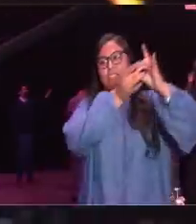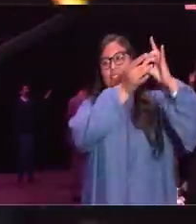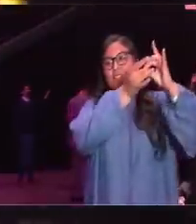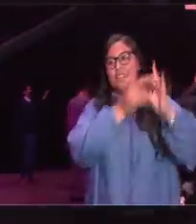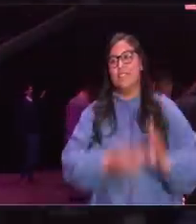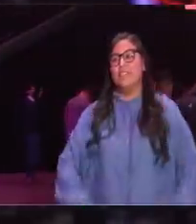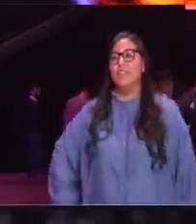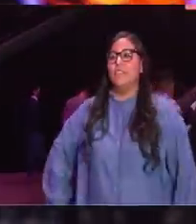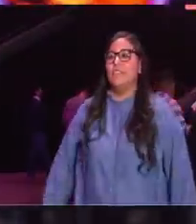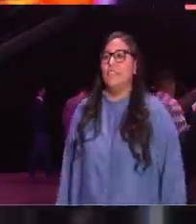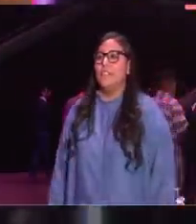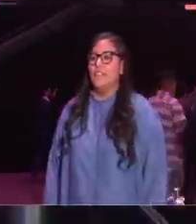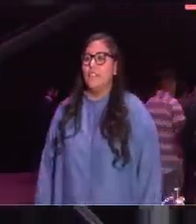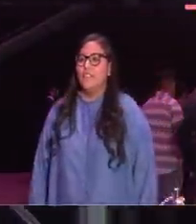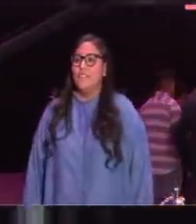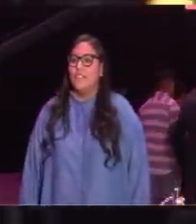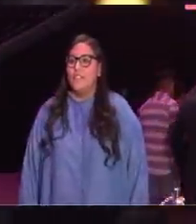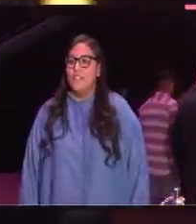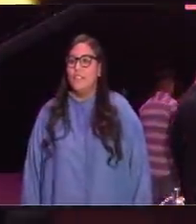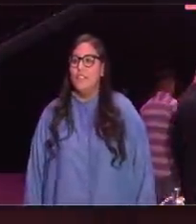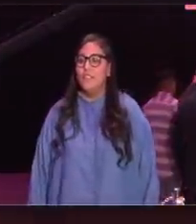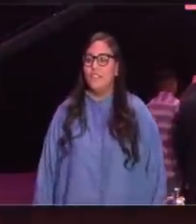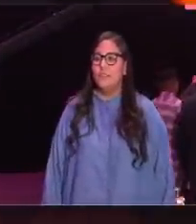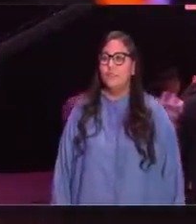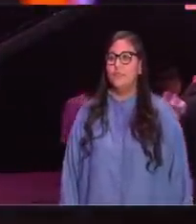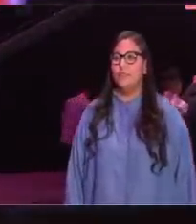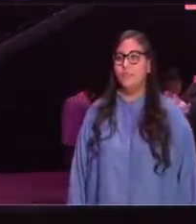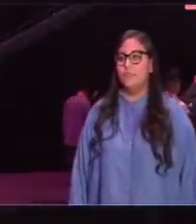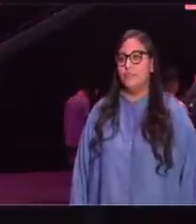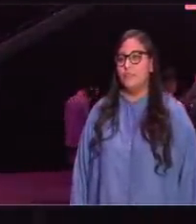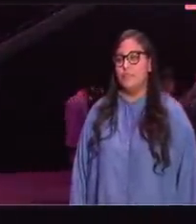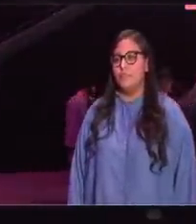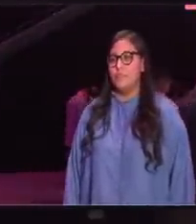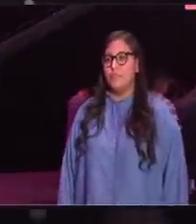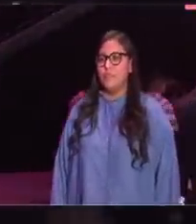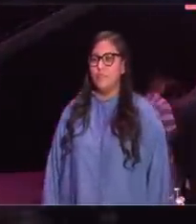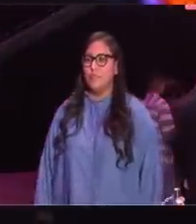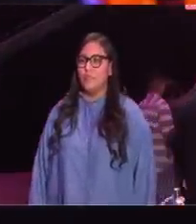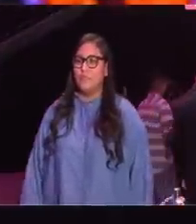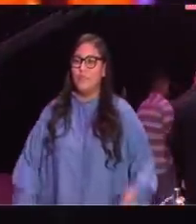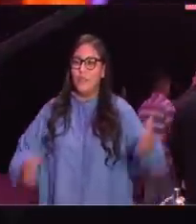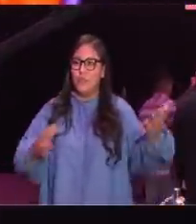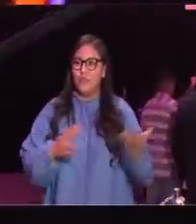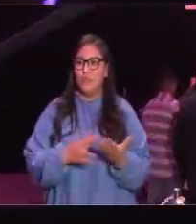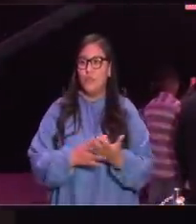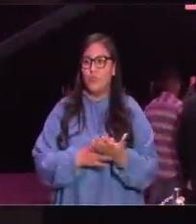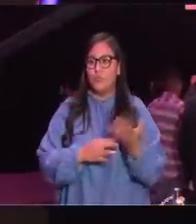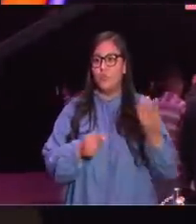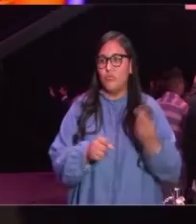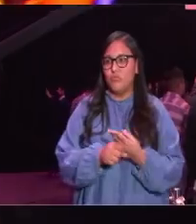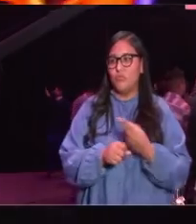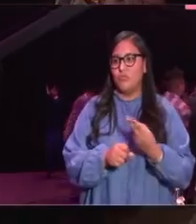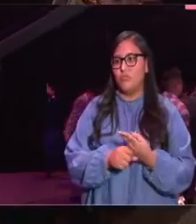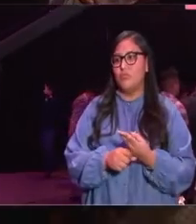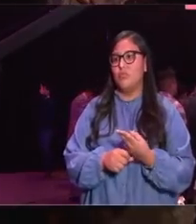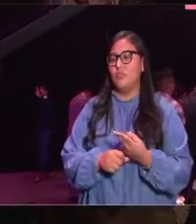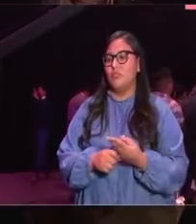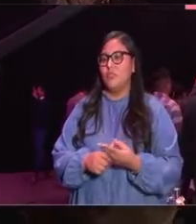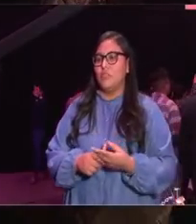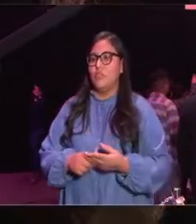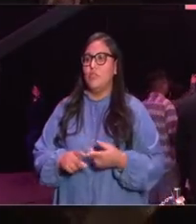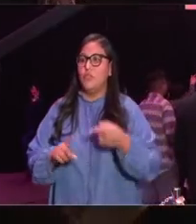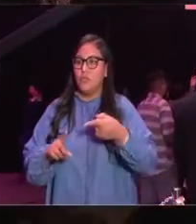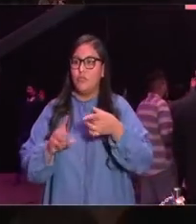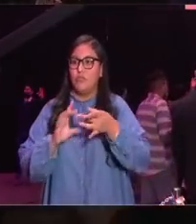conduit. You are the channel. You are the way that it's going to happen. Tú eres el conducto. Tú eres